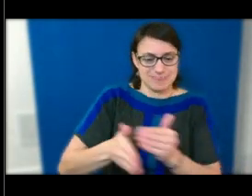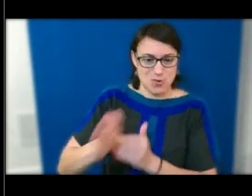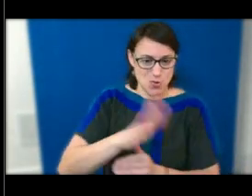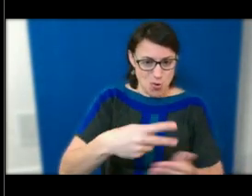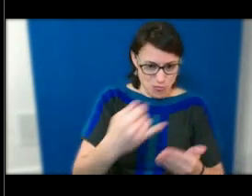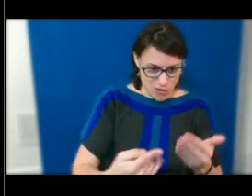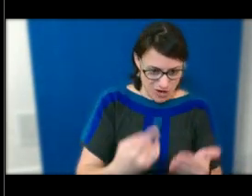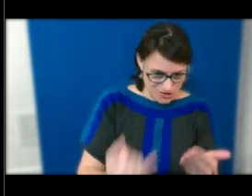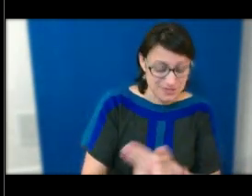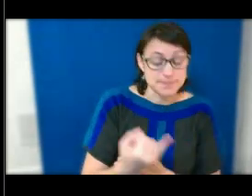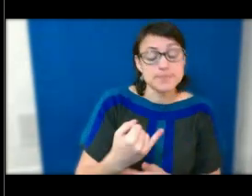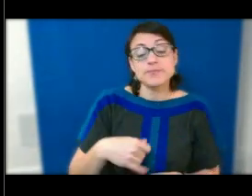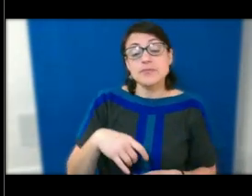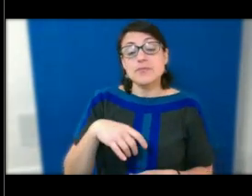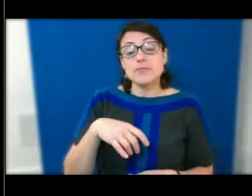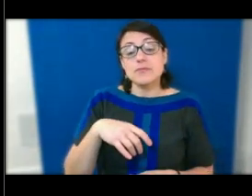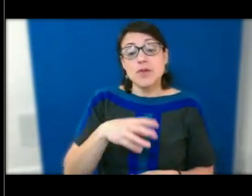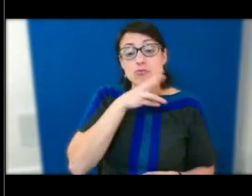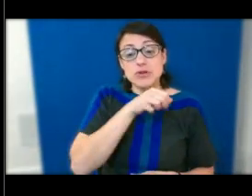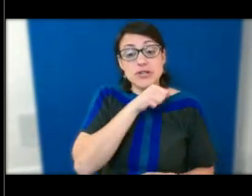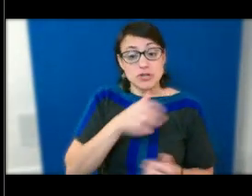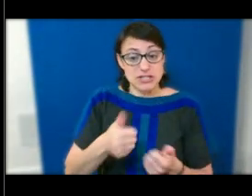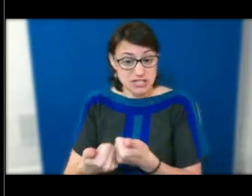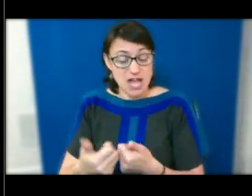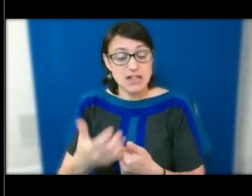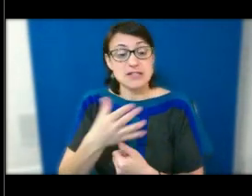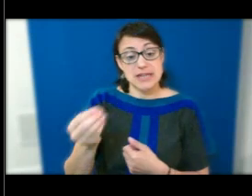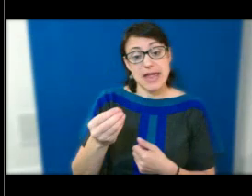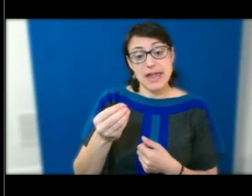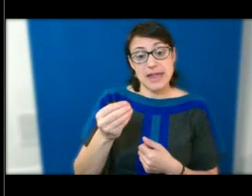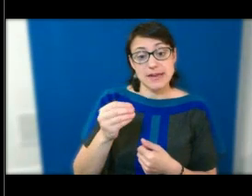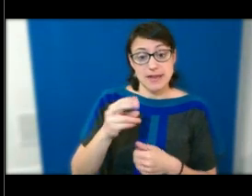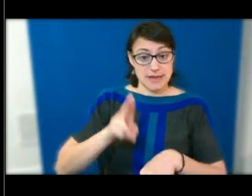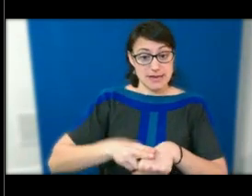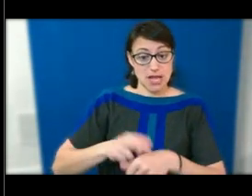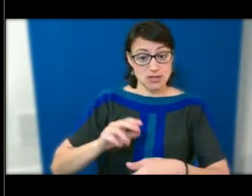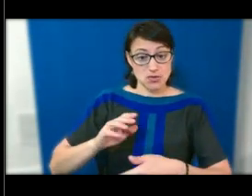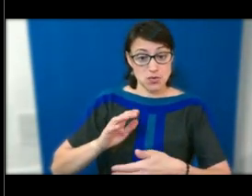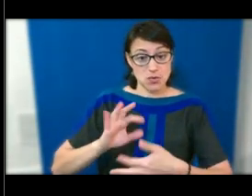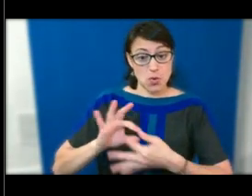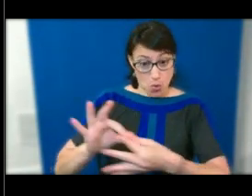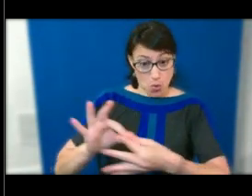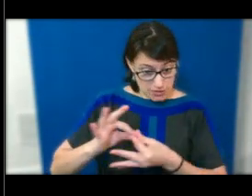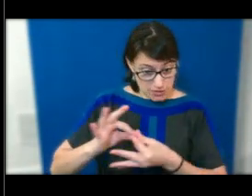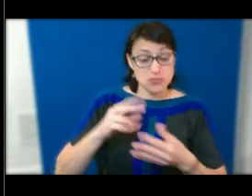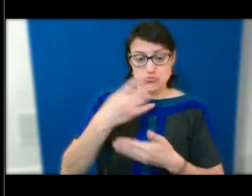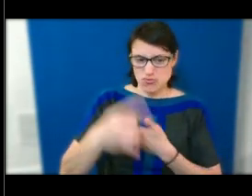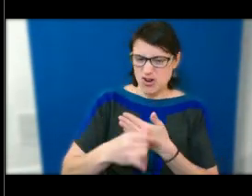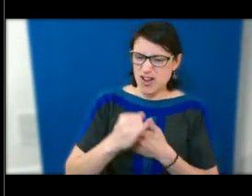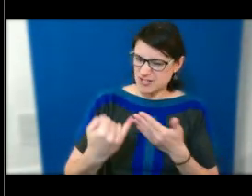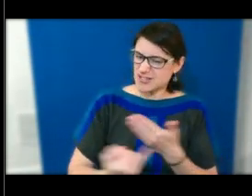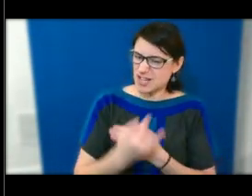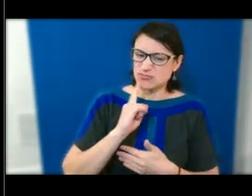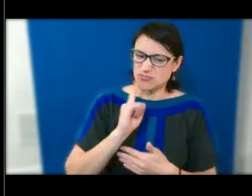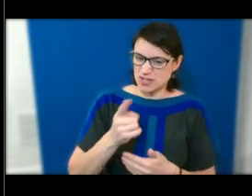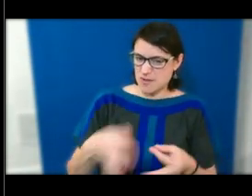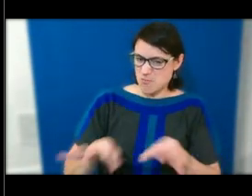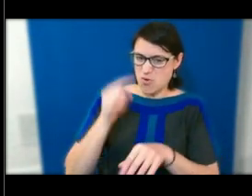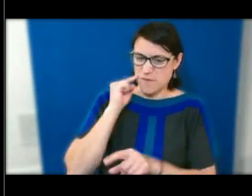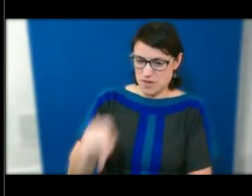and Community Action Coalition competitions are a big part of this. And they're really near and dear to my heart. I actually had a chance to